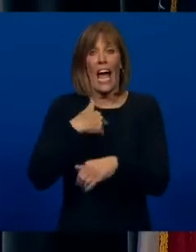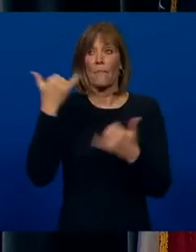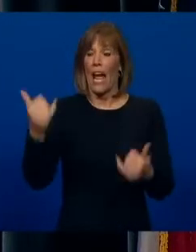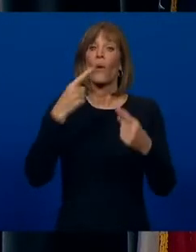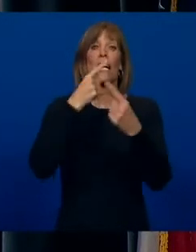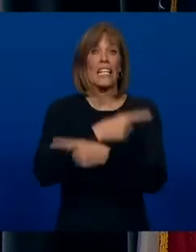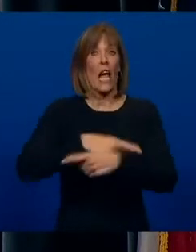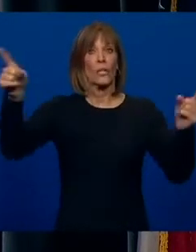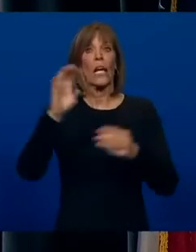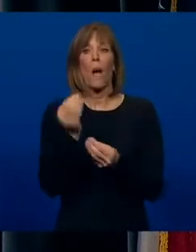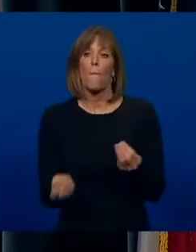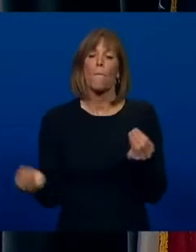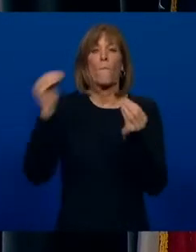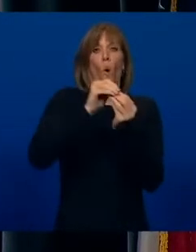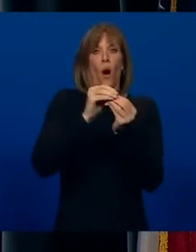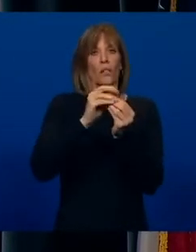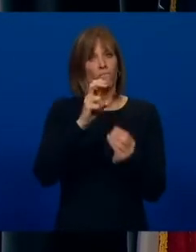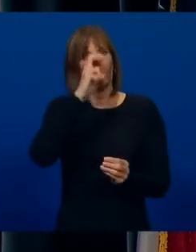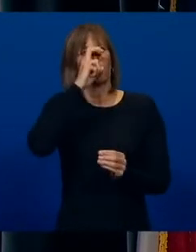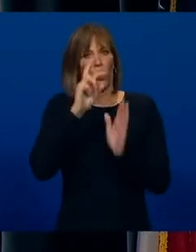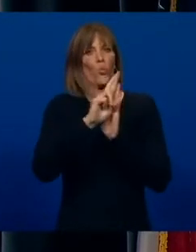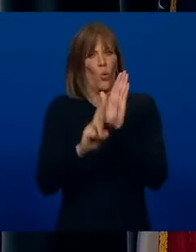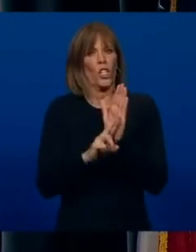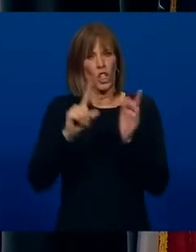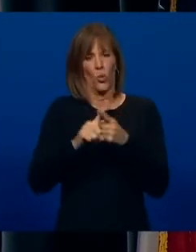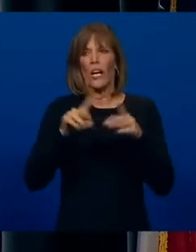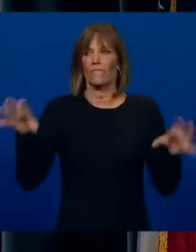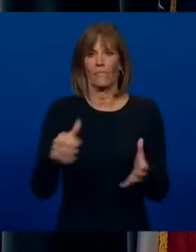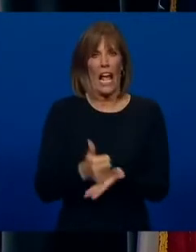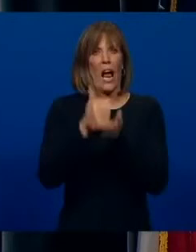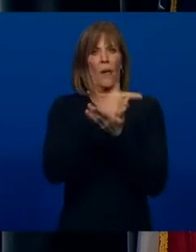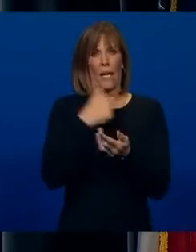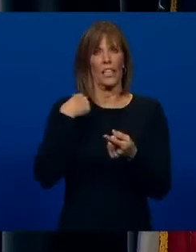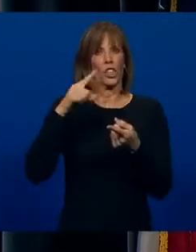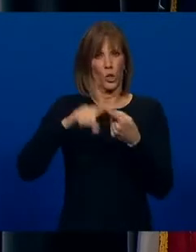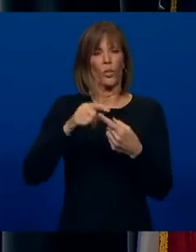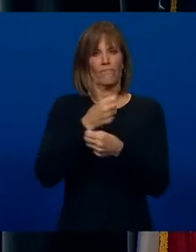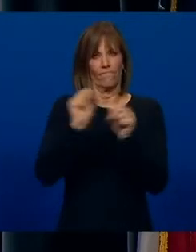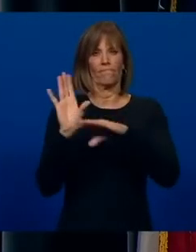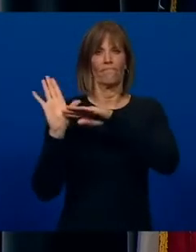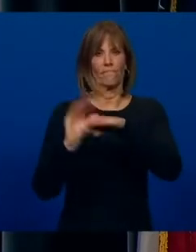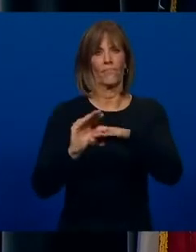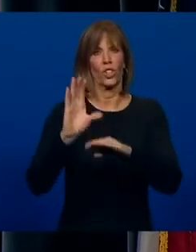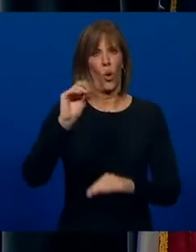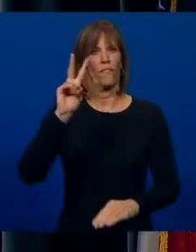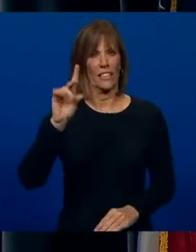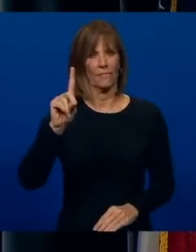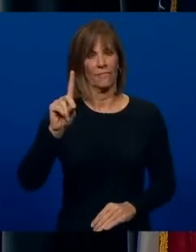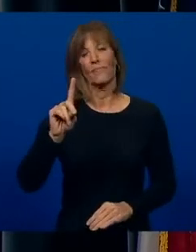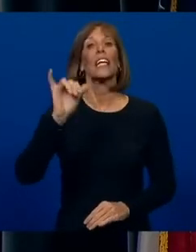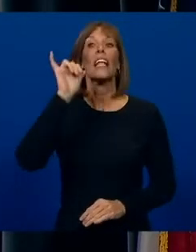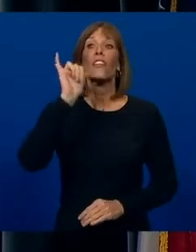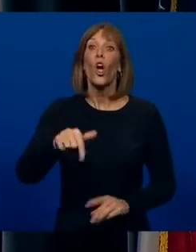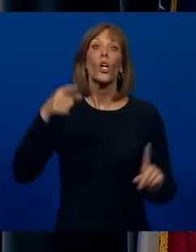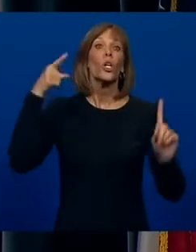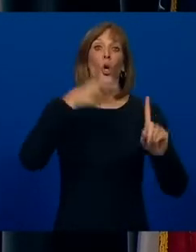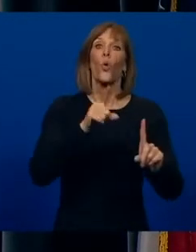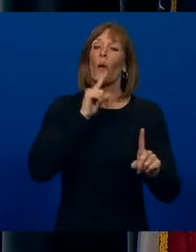I'm announcing additional mitigation measures that will go into effect at midnight. These measures are targeted